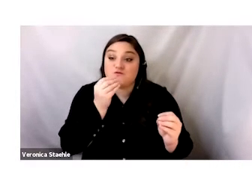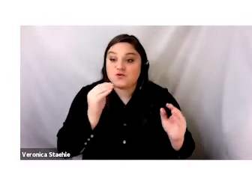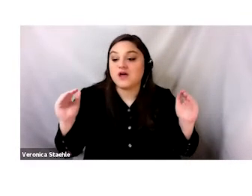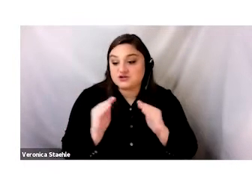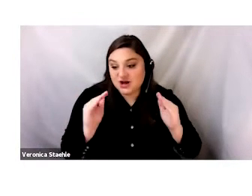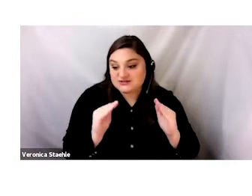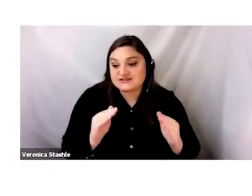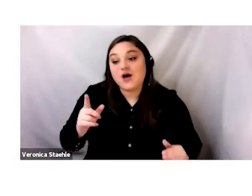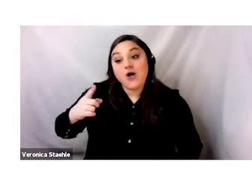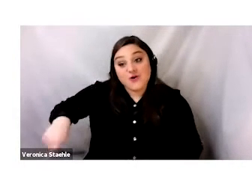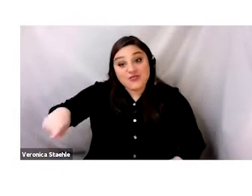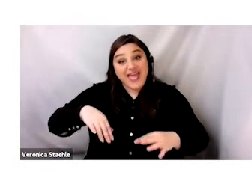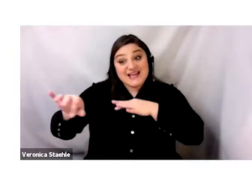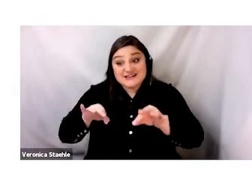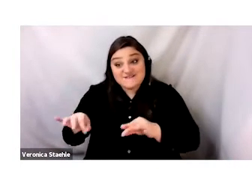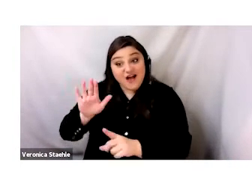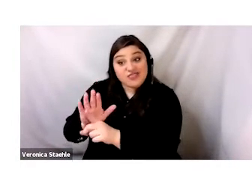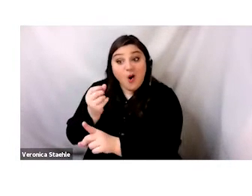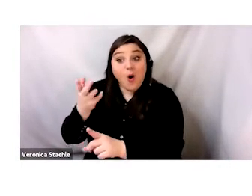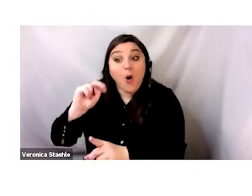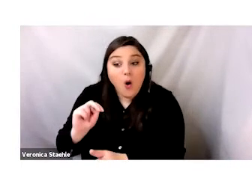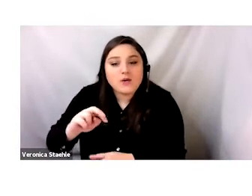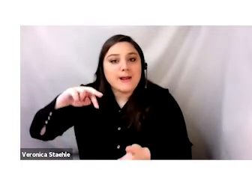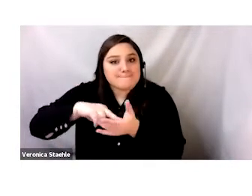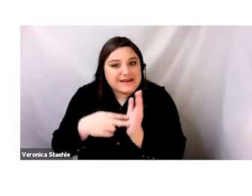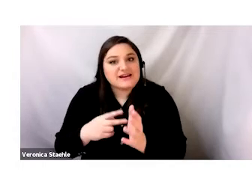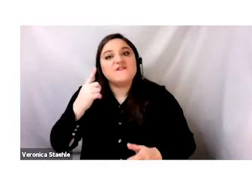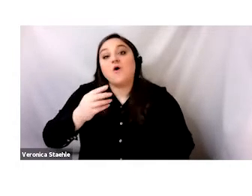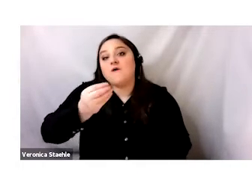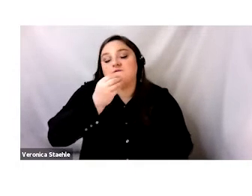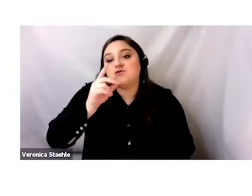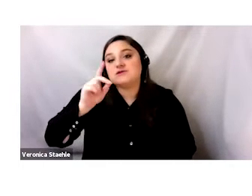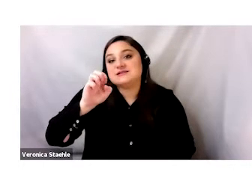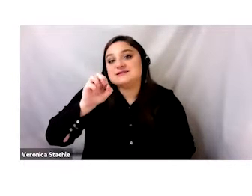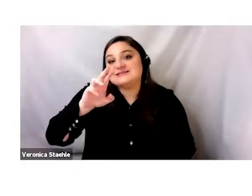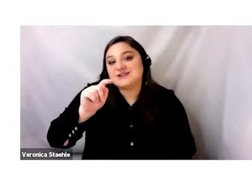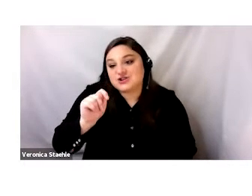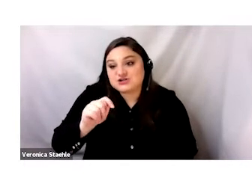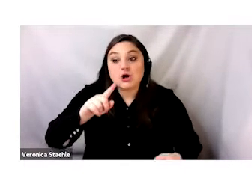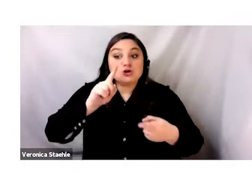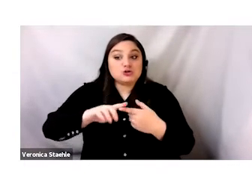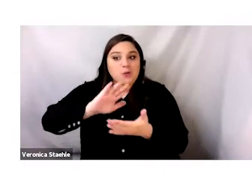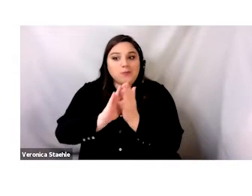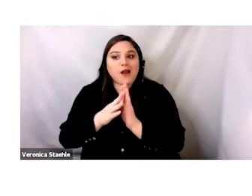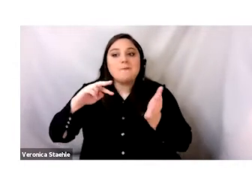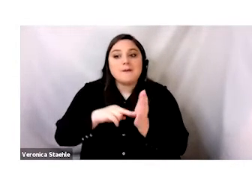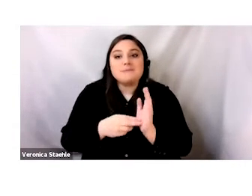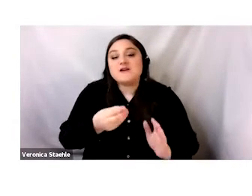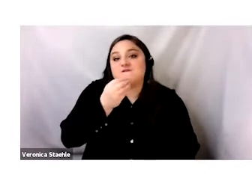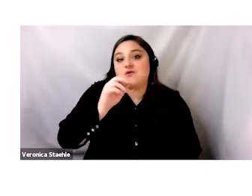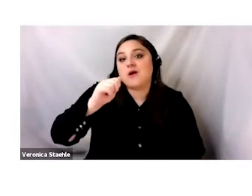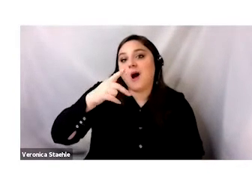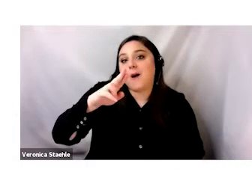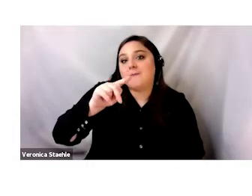They came up with their own definitions of food deserts that they later changed to food apartheids. And they came up with their own definition of